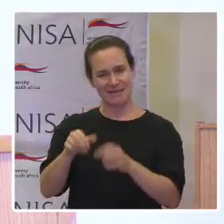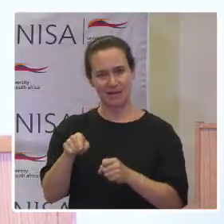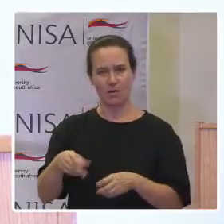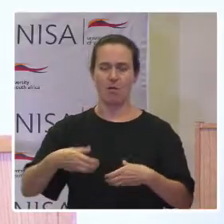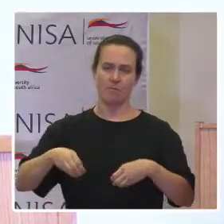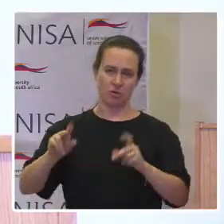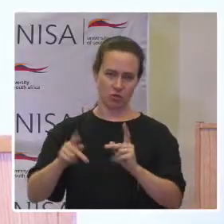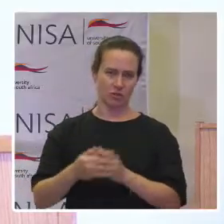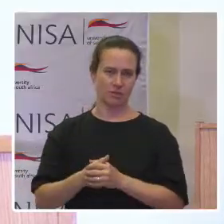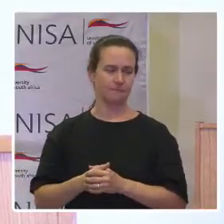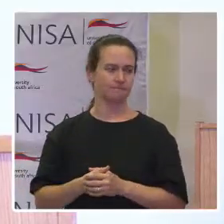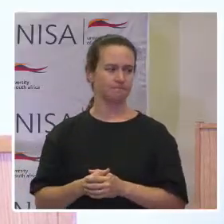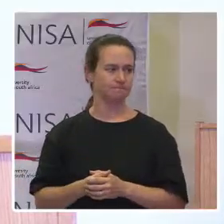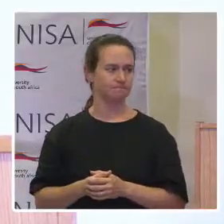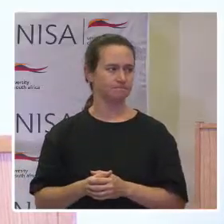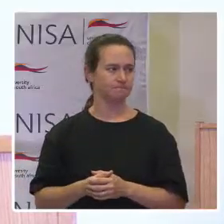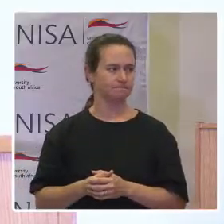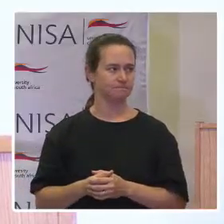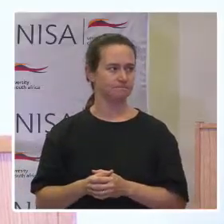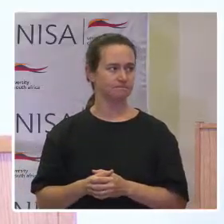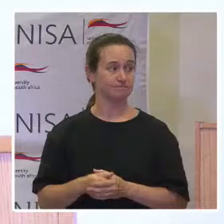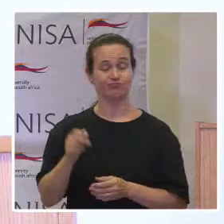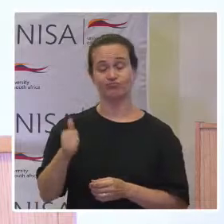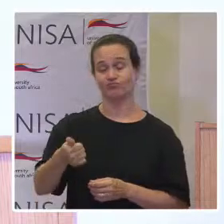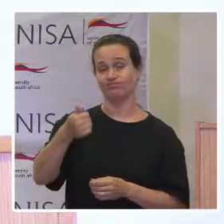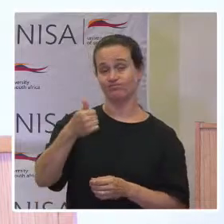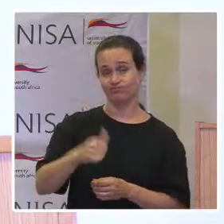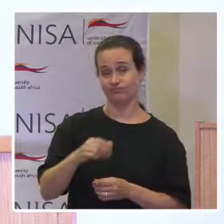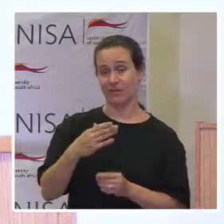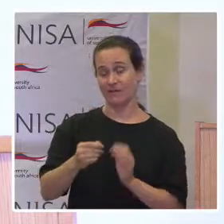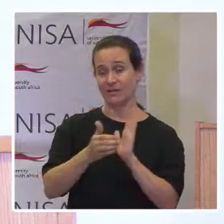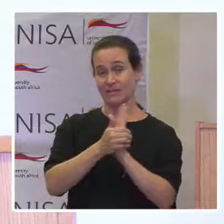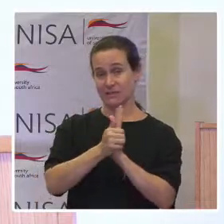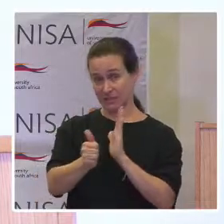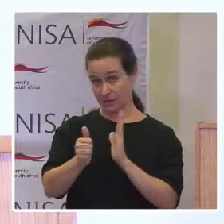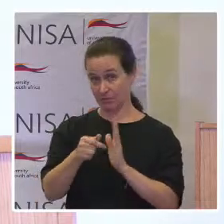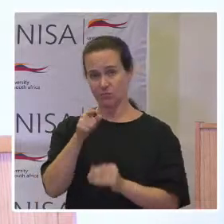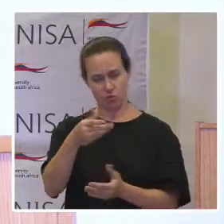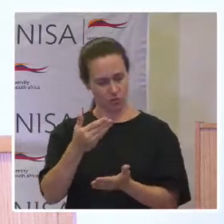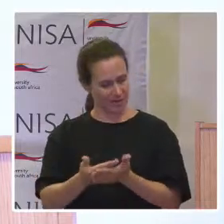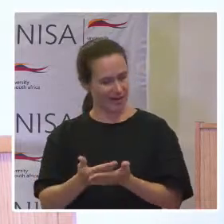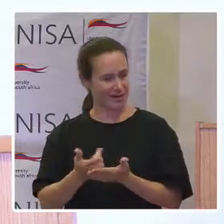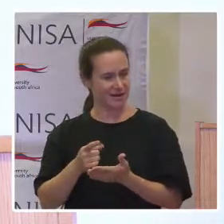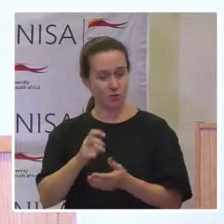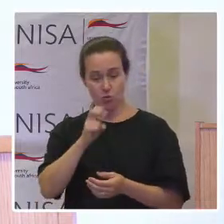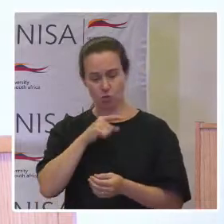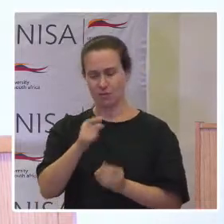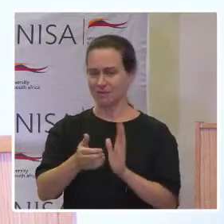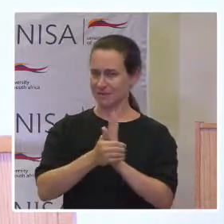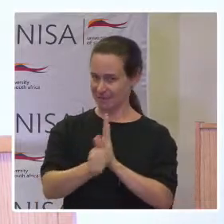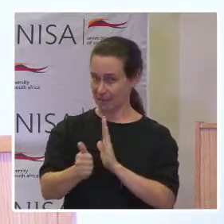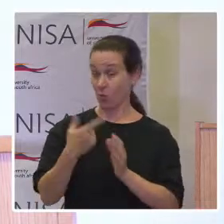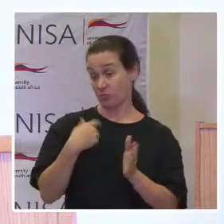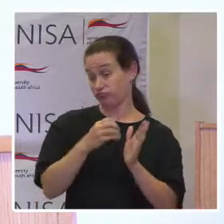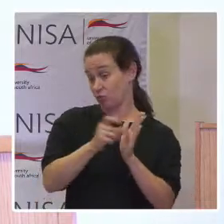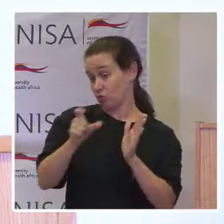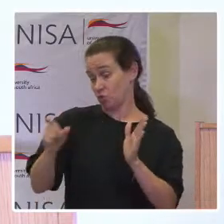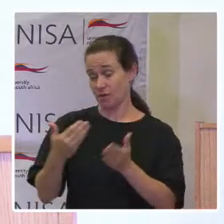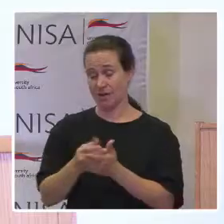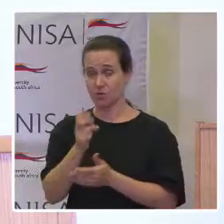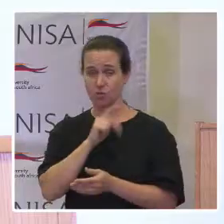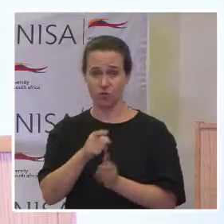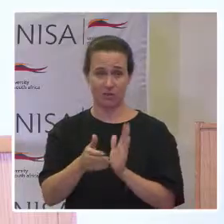into that. And then we have another skills that you can also leverage on, or our students can leverage